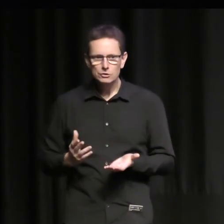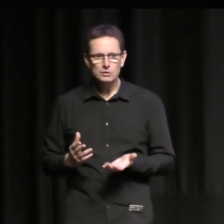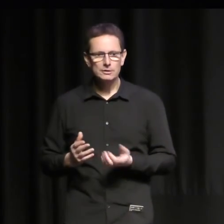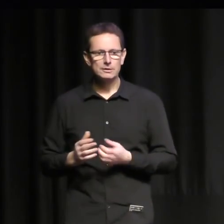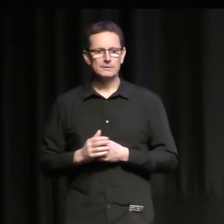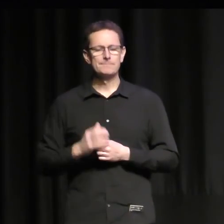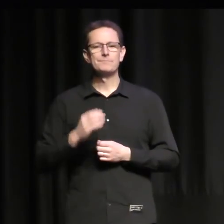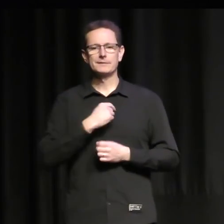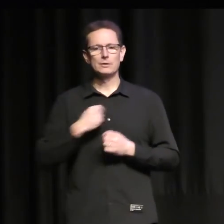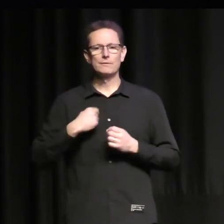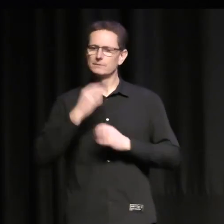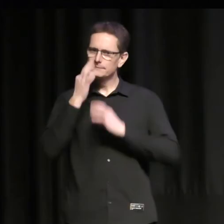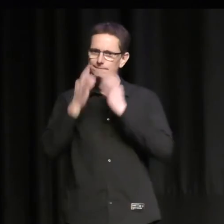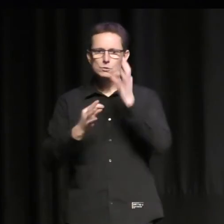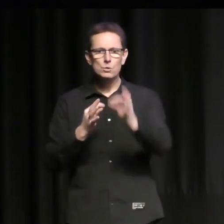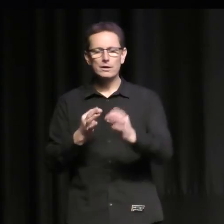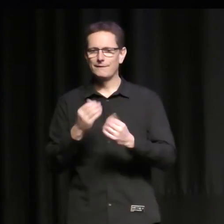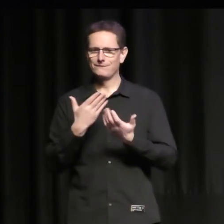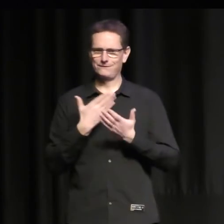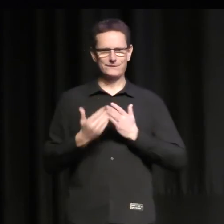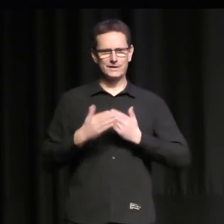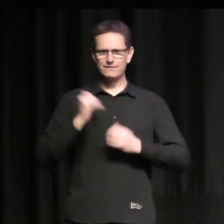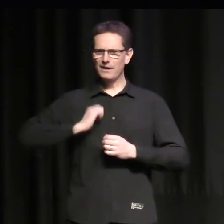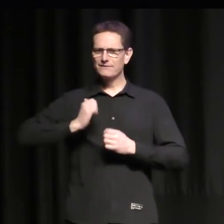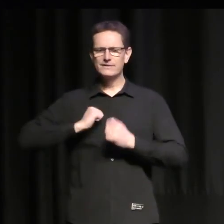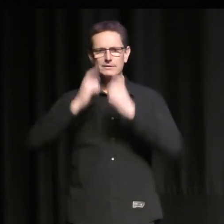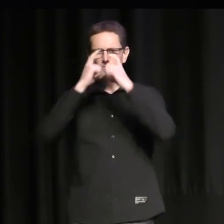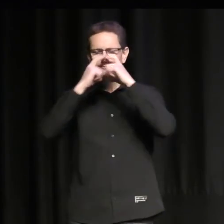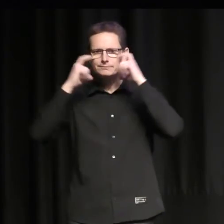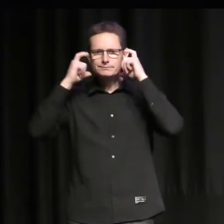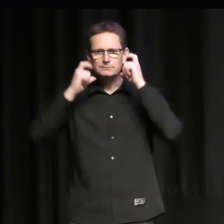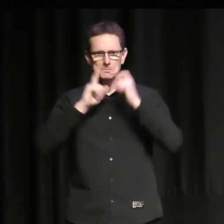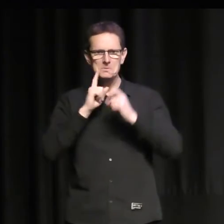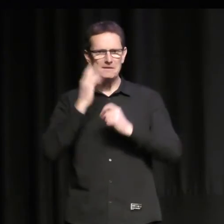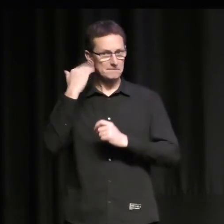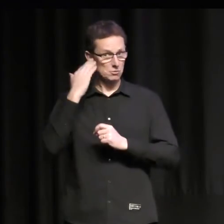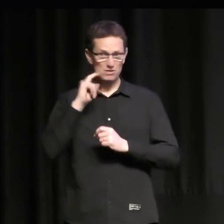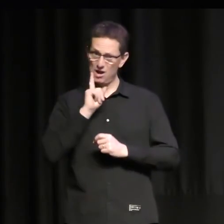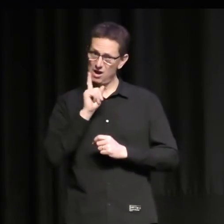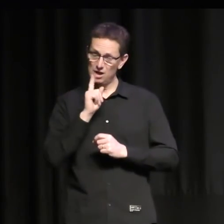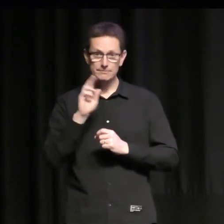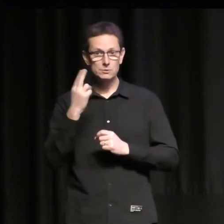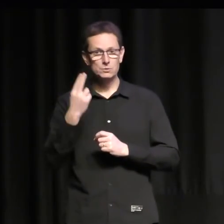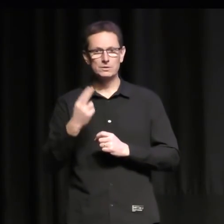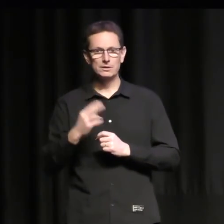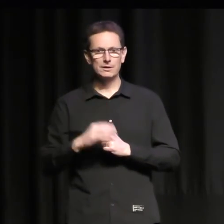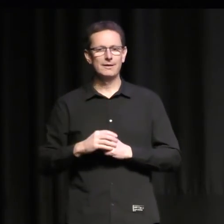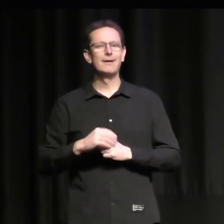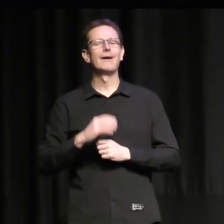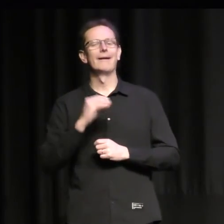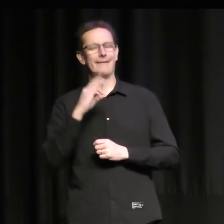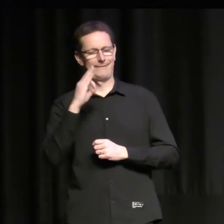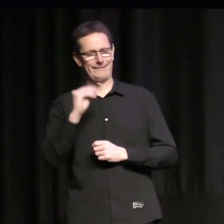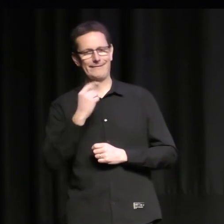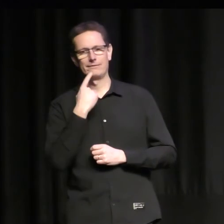some of the women over and we asked them, "Why are you not wearing your veil as you used to?" Aha.